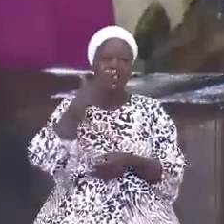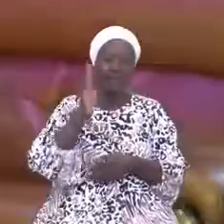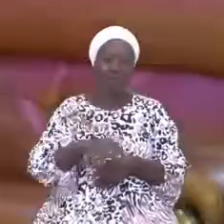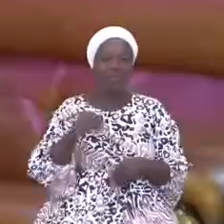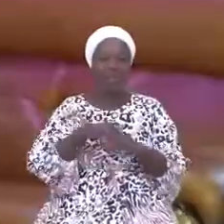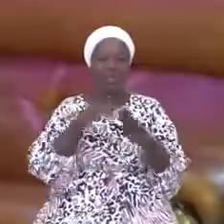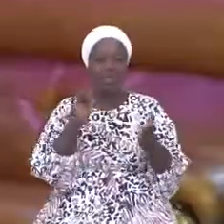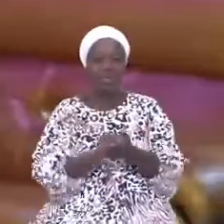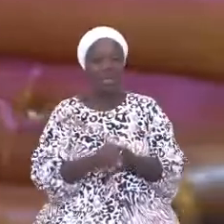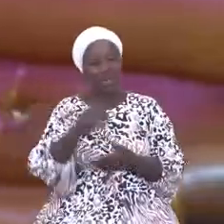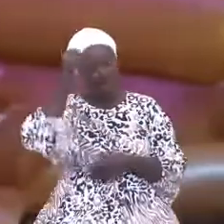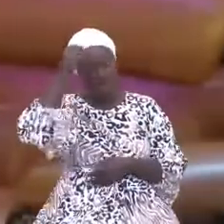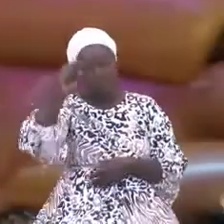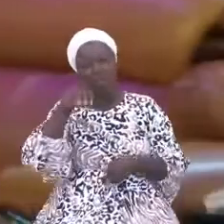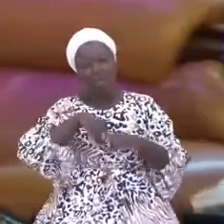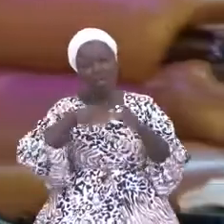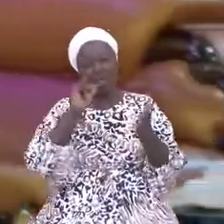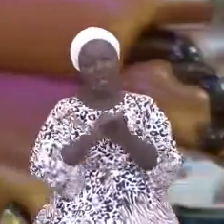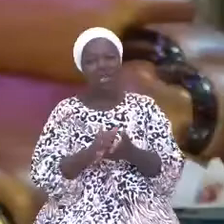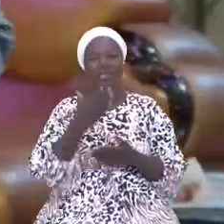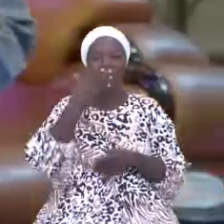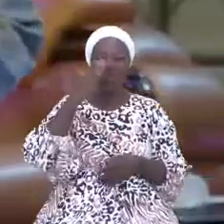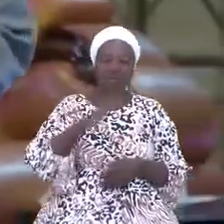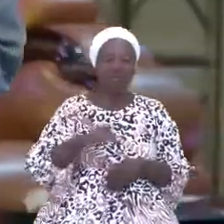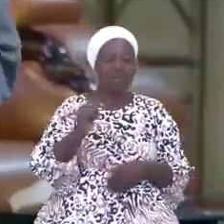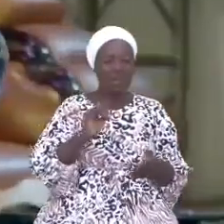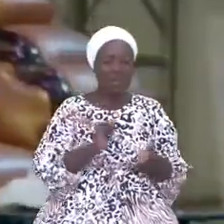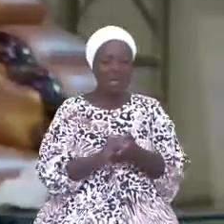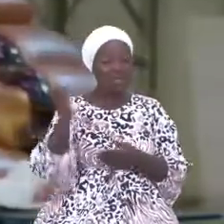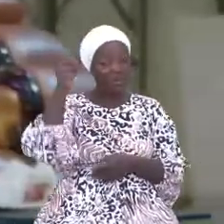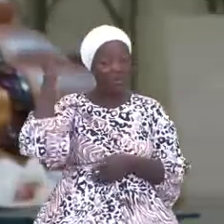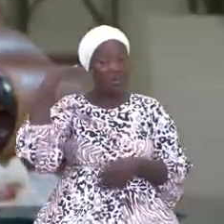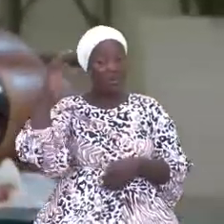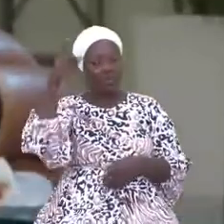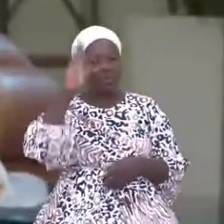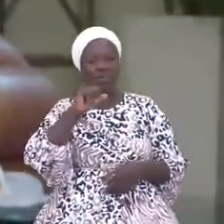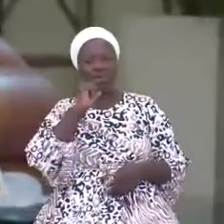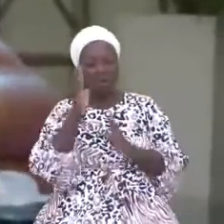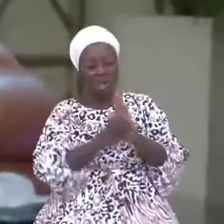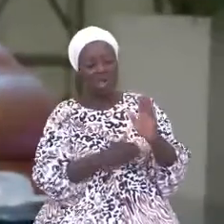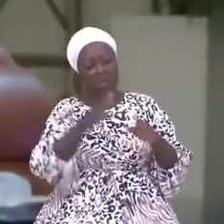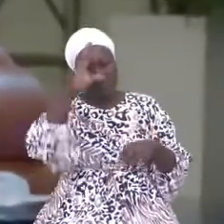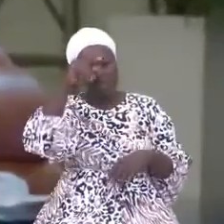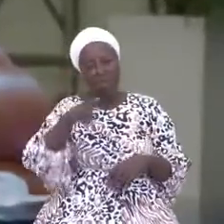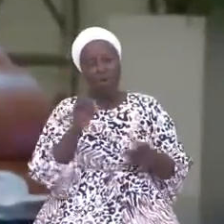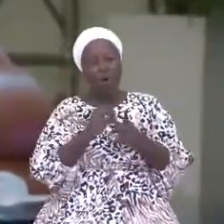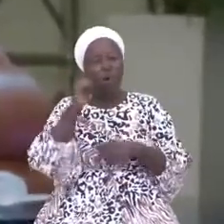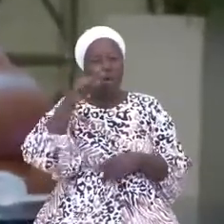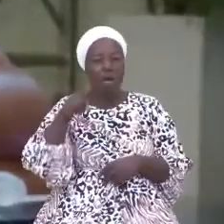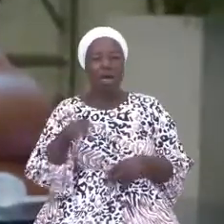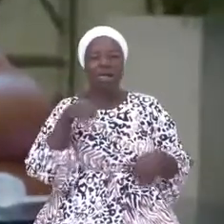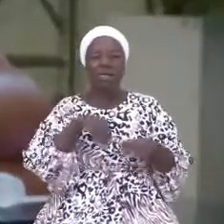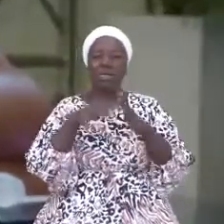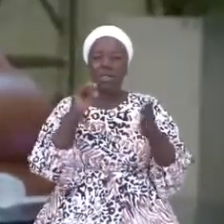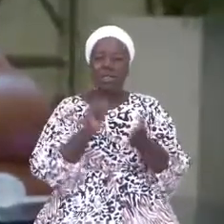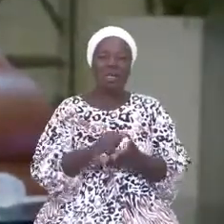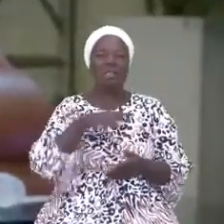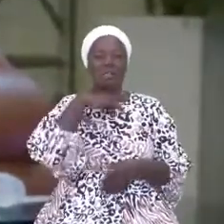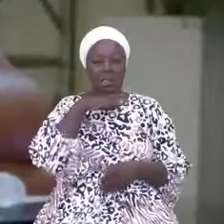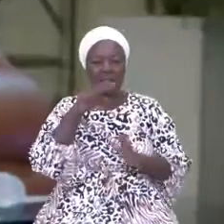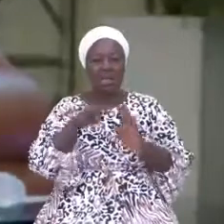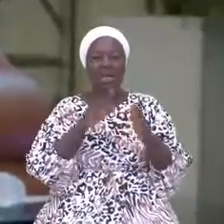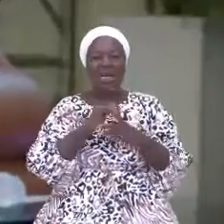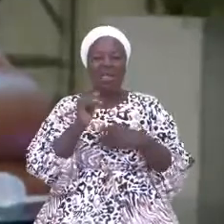disobedience, in that evil. The grace of God will not leave him, will not leave her in filthiness and